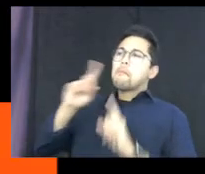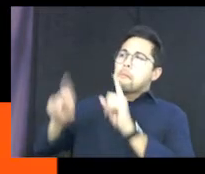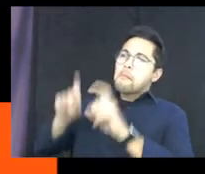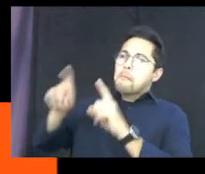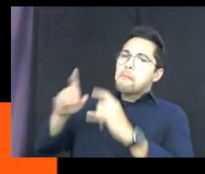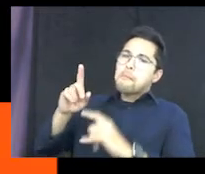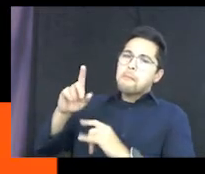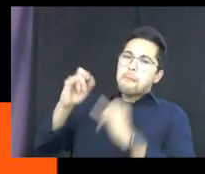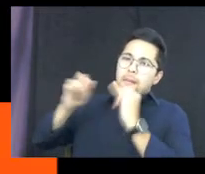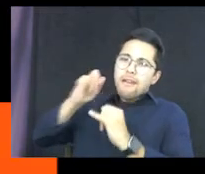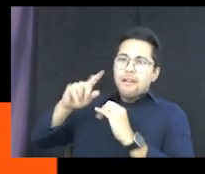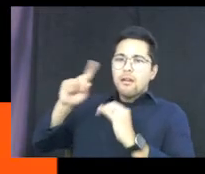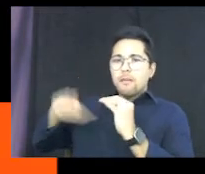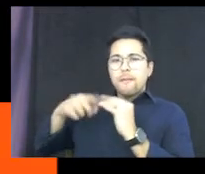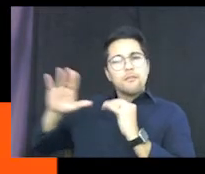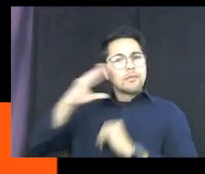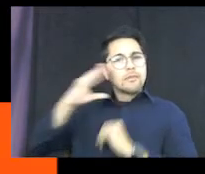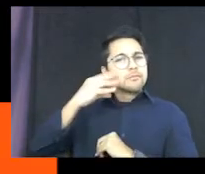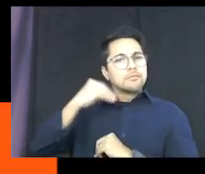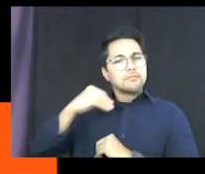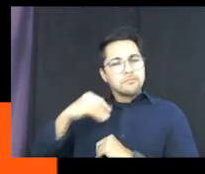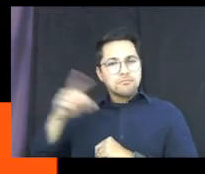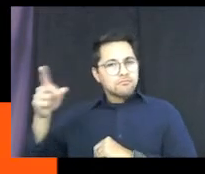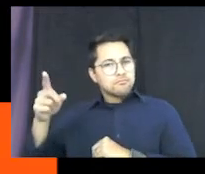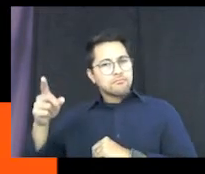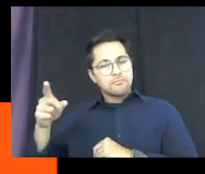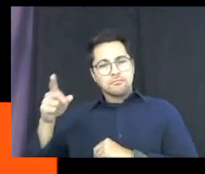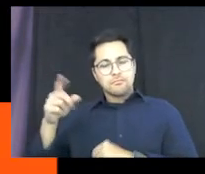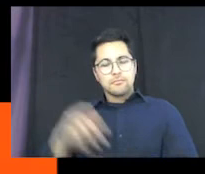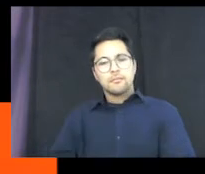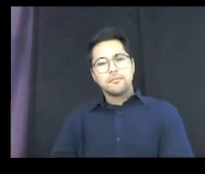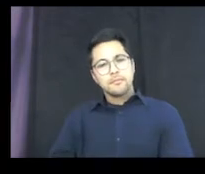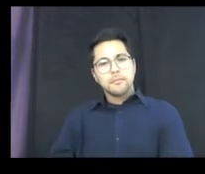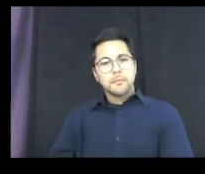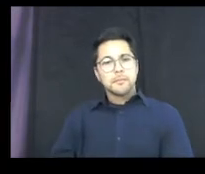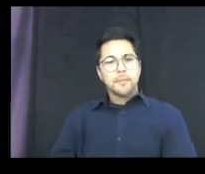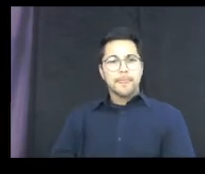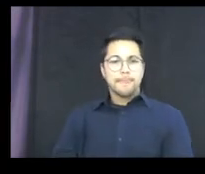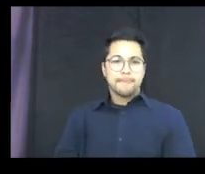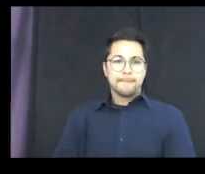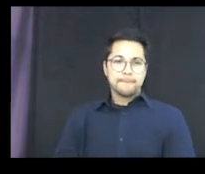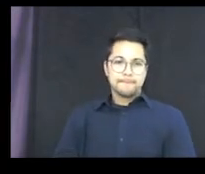their experiences within the support group that they are a part of.